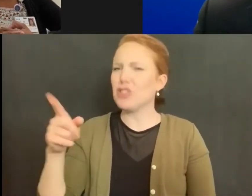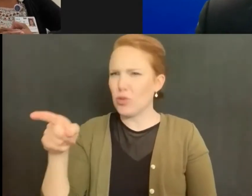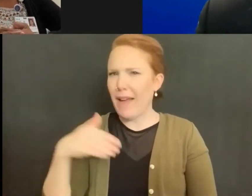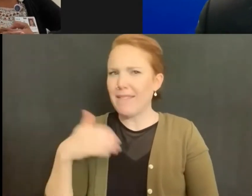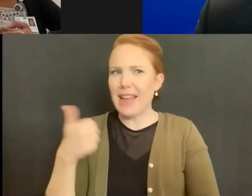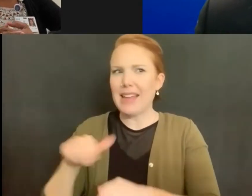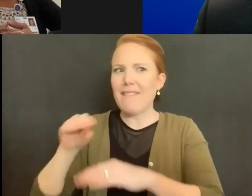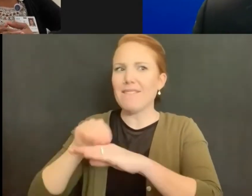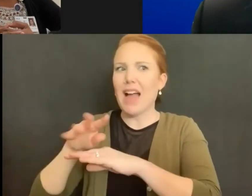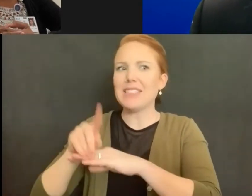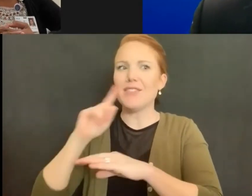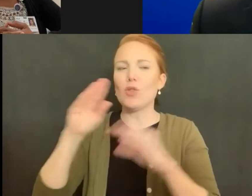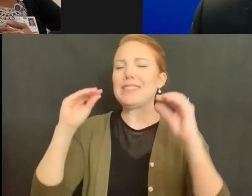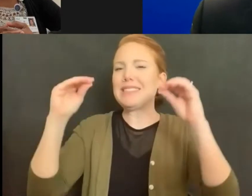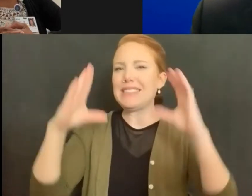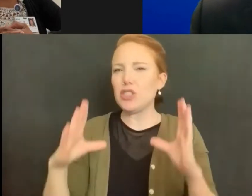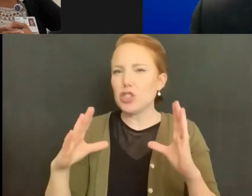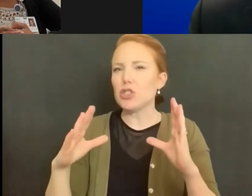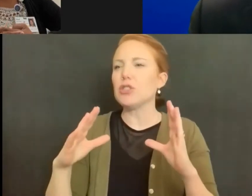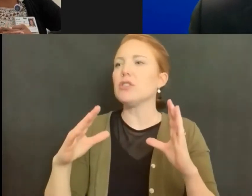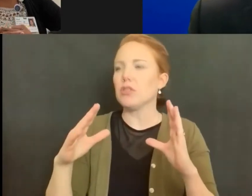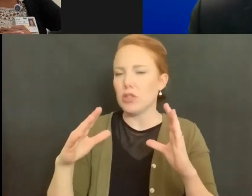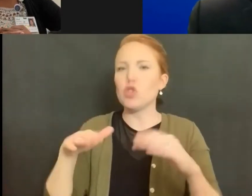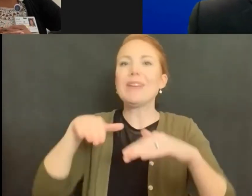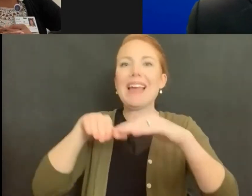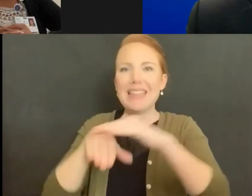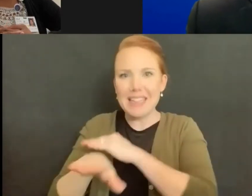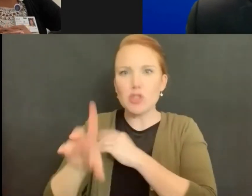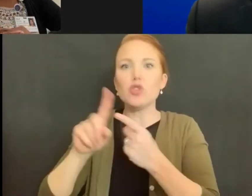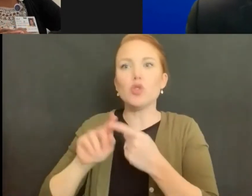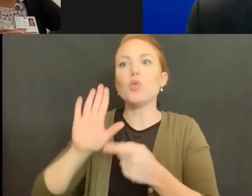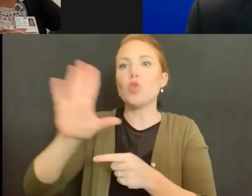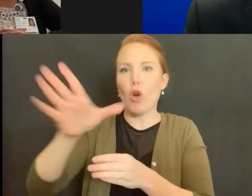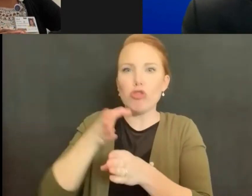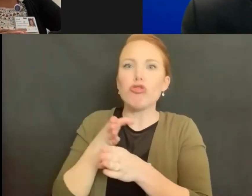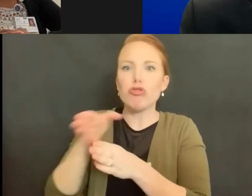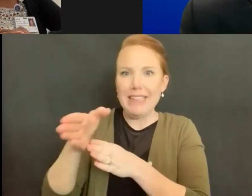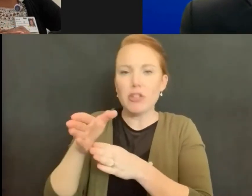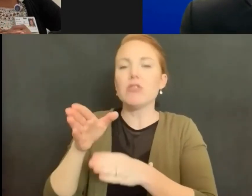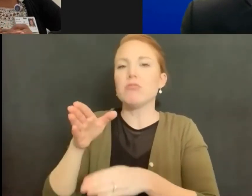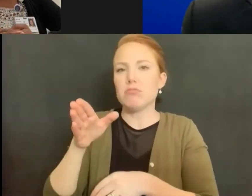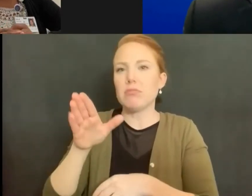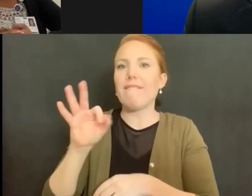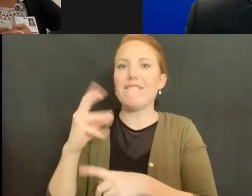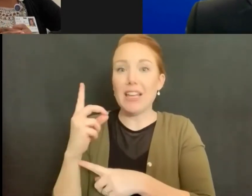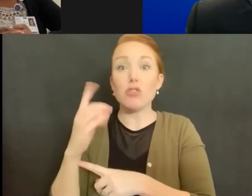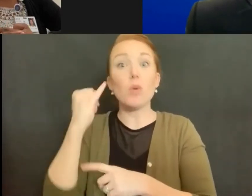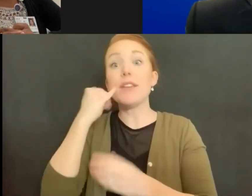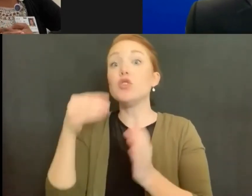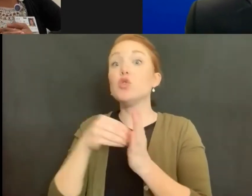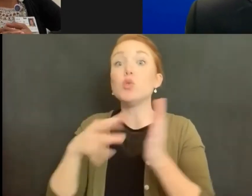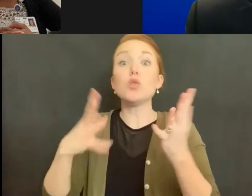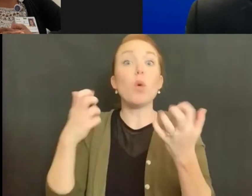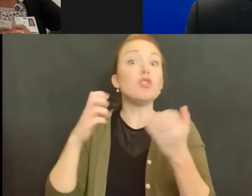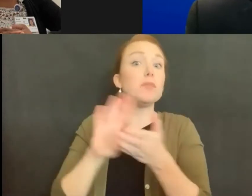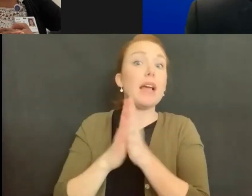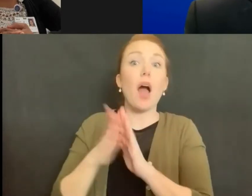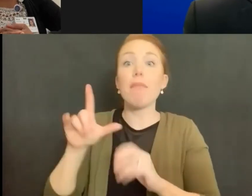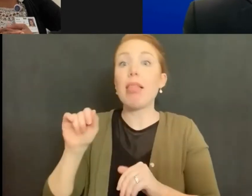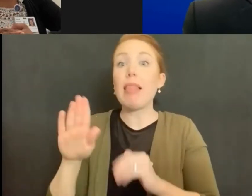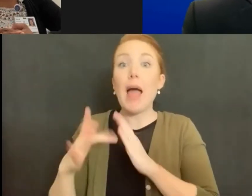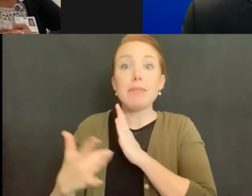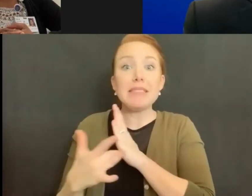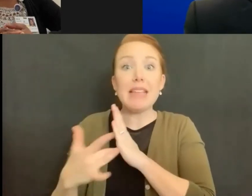to help their students getting into your career field? If the students want to pursue a lab tech and they're in